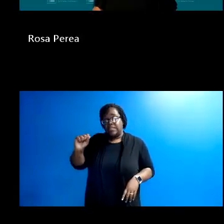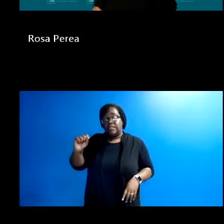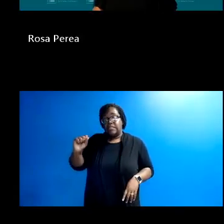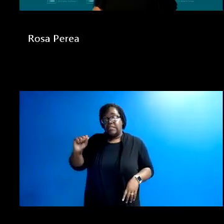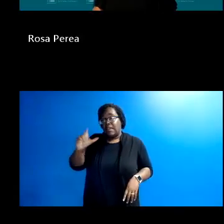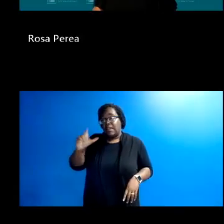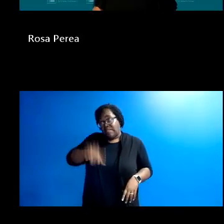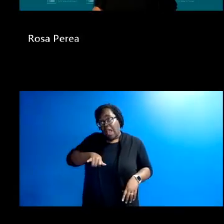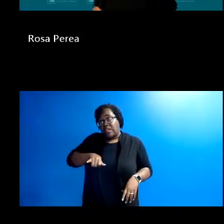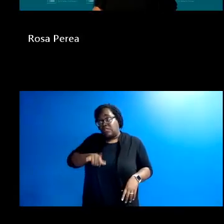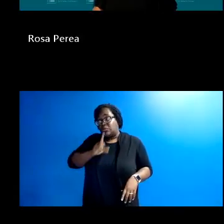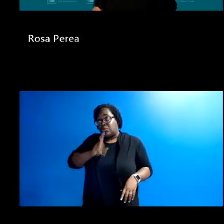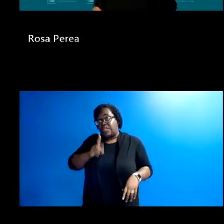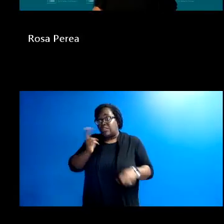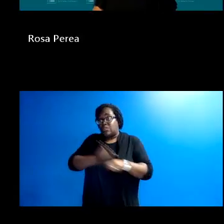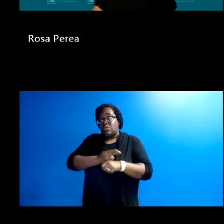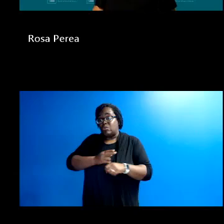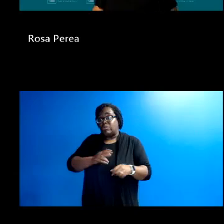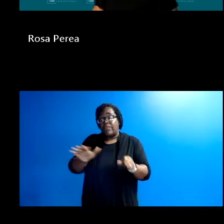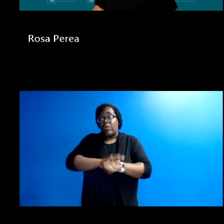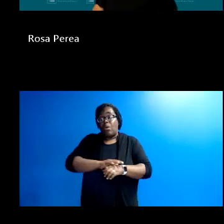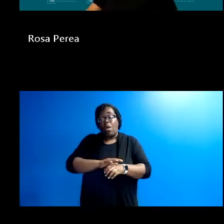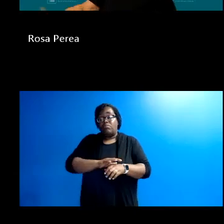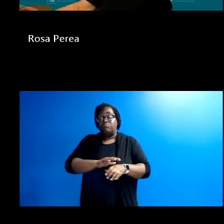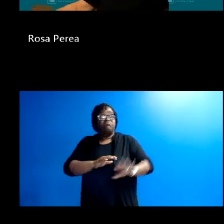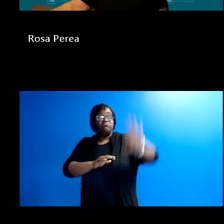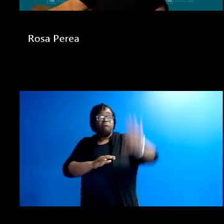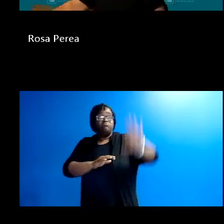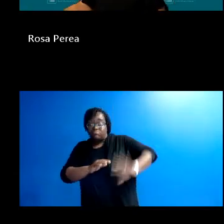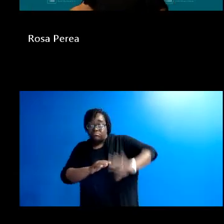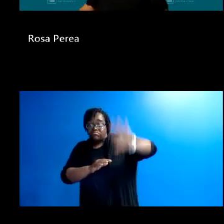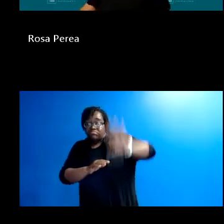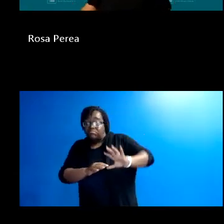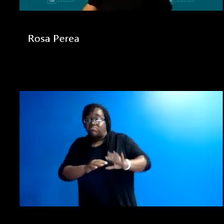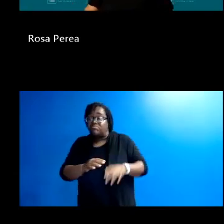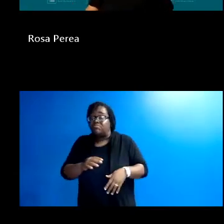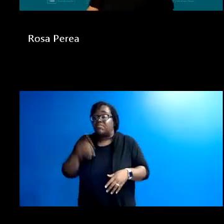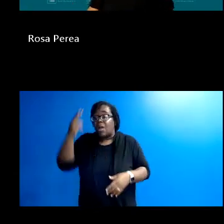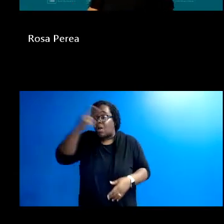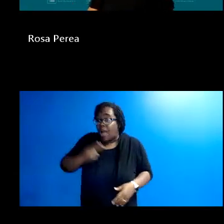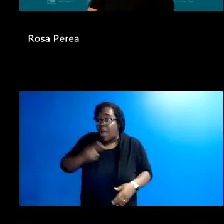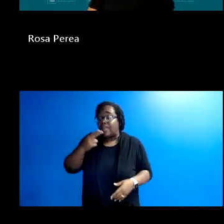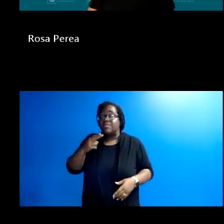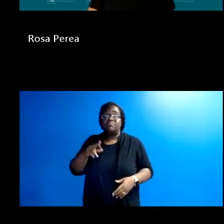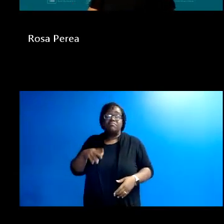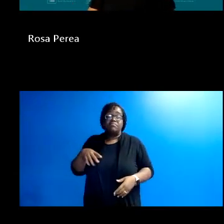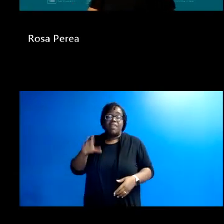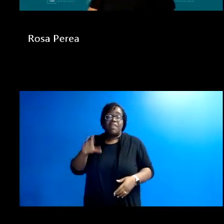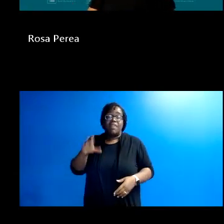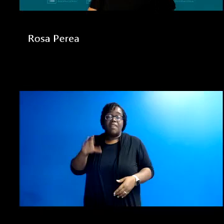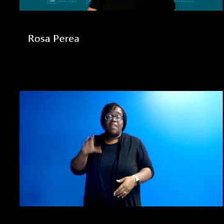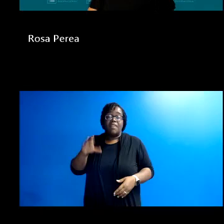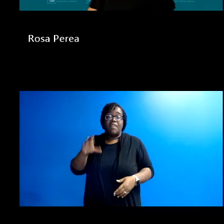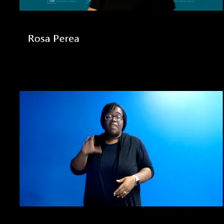practice that's used up and down the West Coast. It's also used now in Hawaii, Colorado, Texas, possibly other states. And as